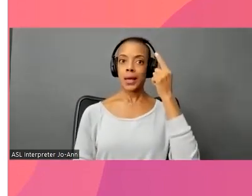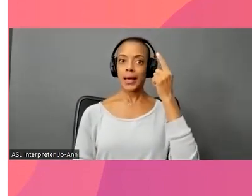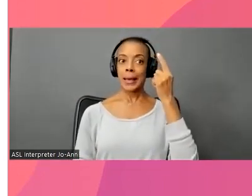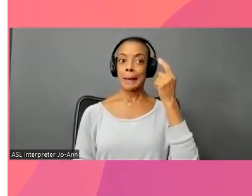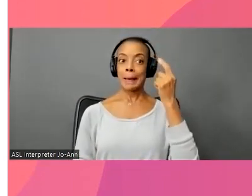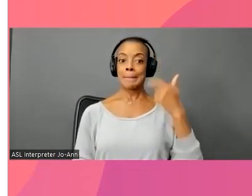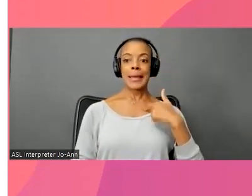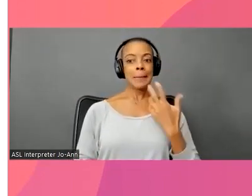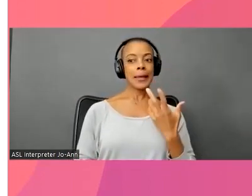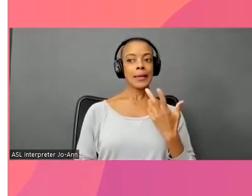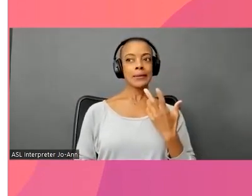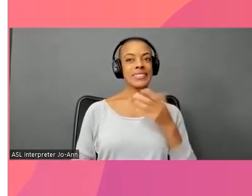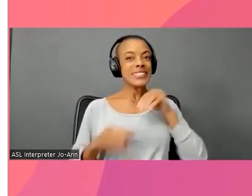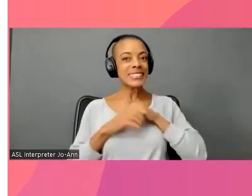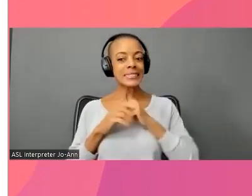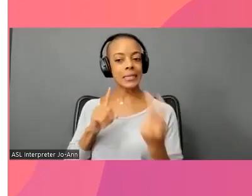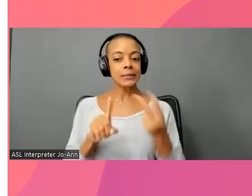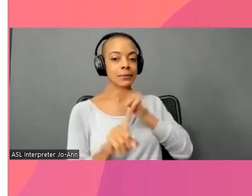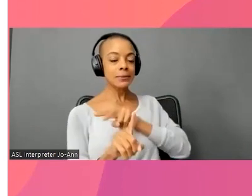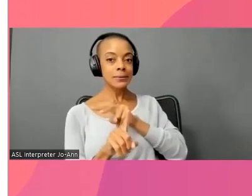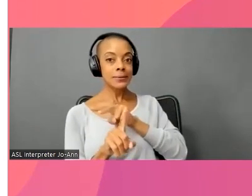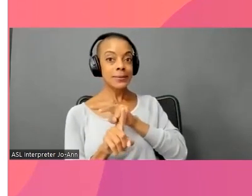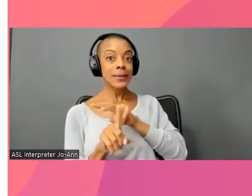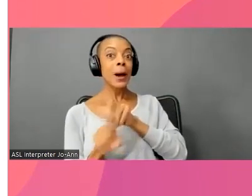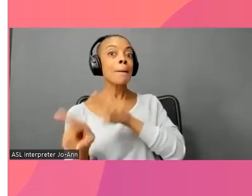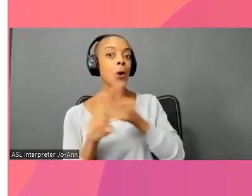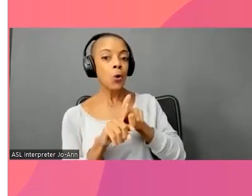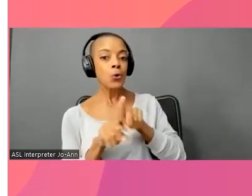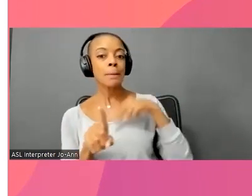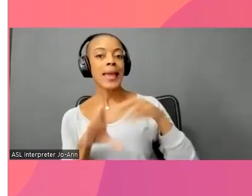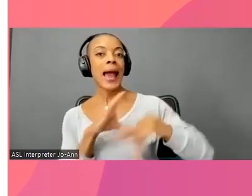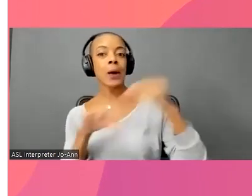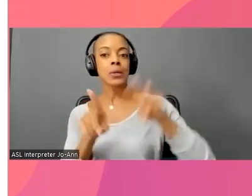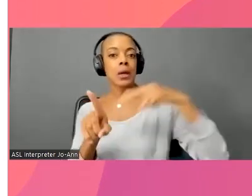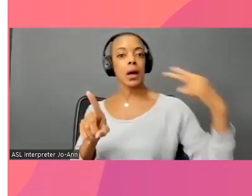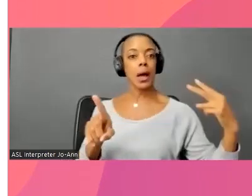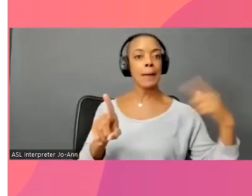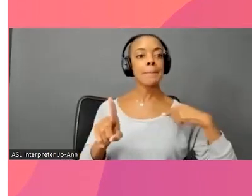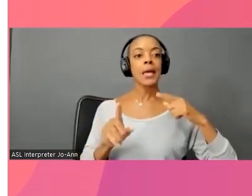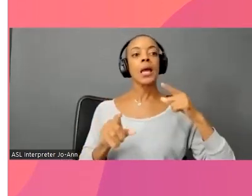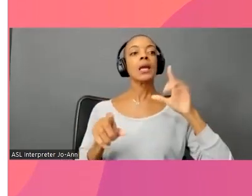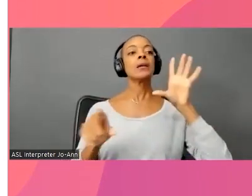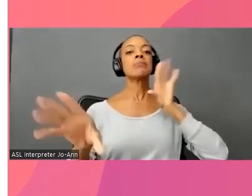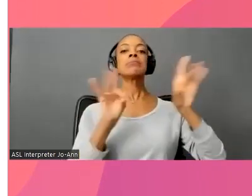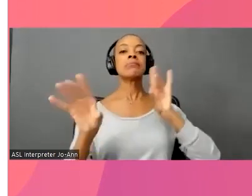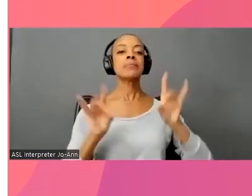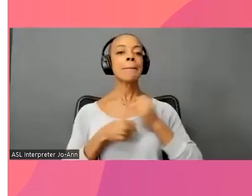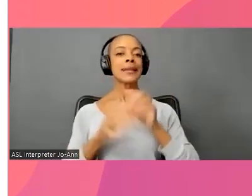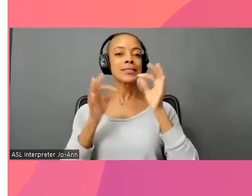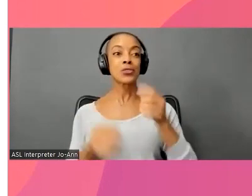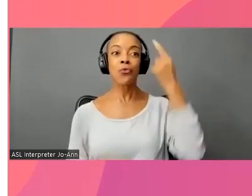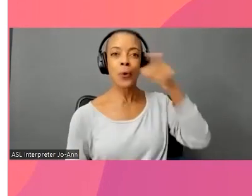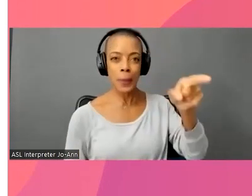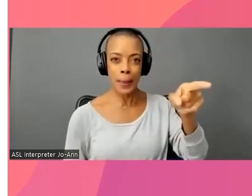perspective, but I also am an outsider doing the research and making these decisions. And so part